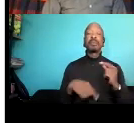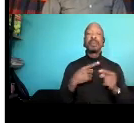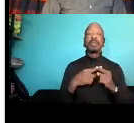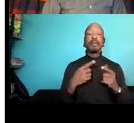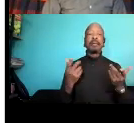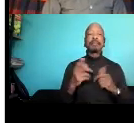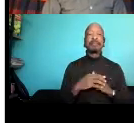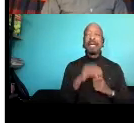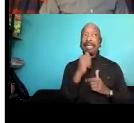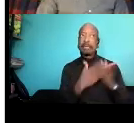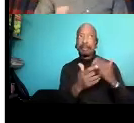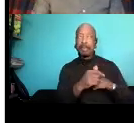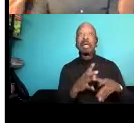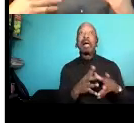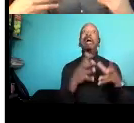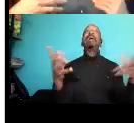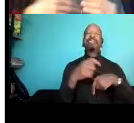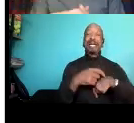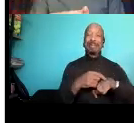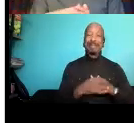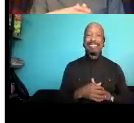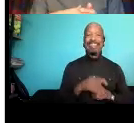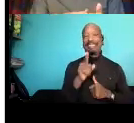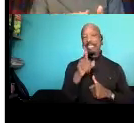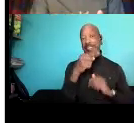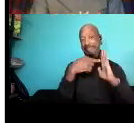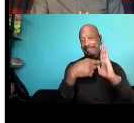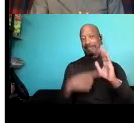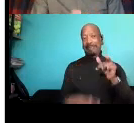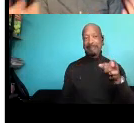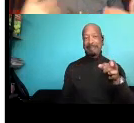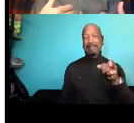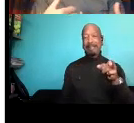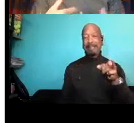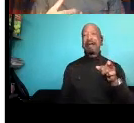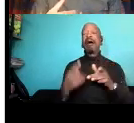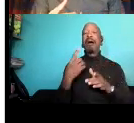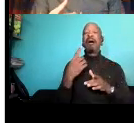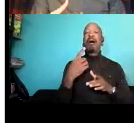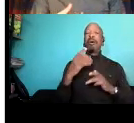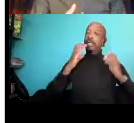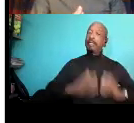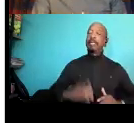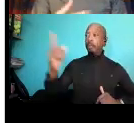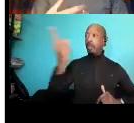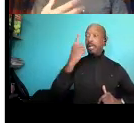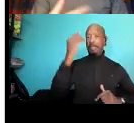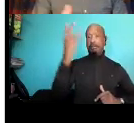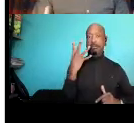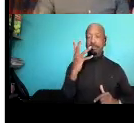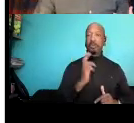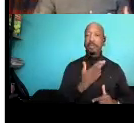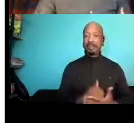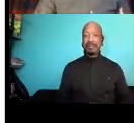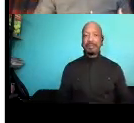not sometimes, a lot of times, this is an example of what clients will come and say to us. You know, we